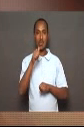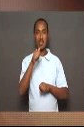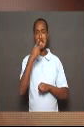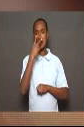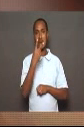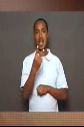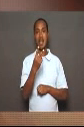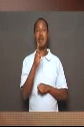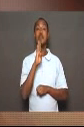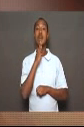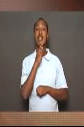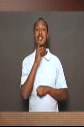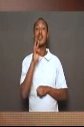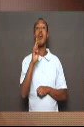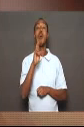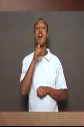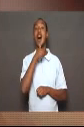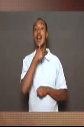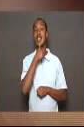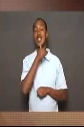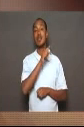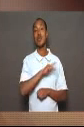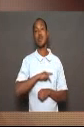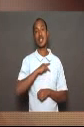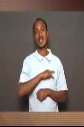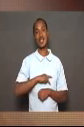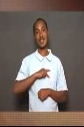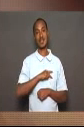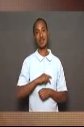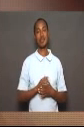display basic or acidic properties.